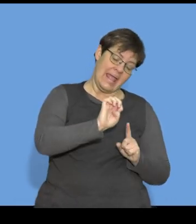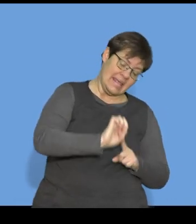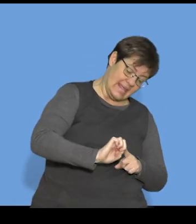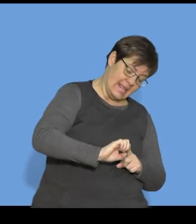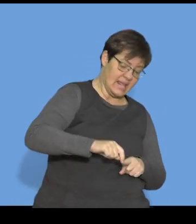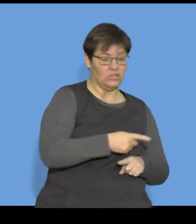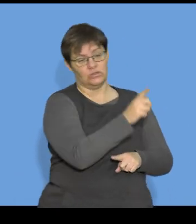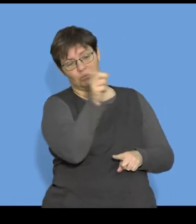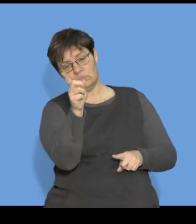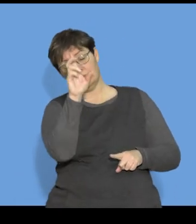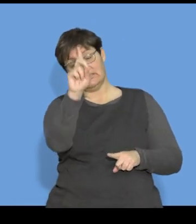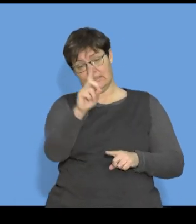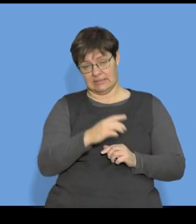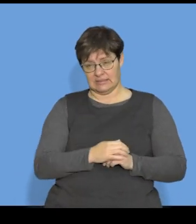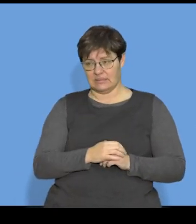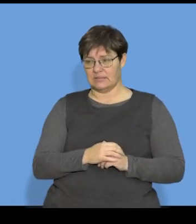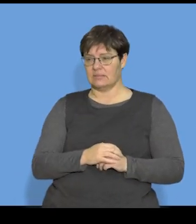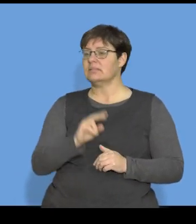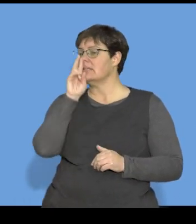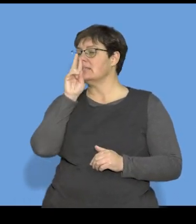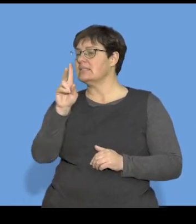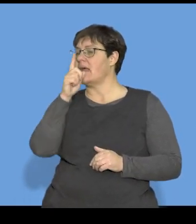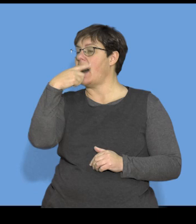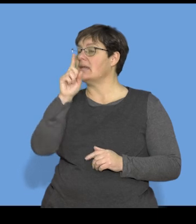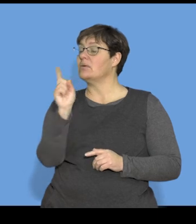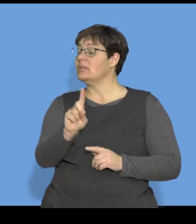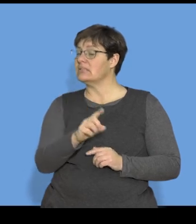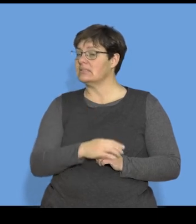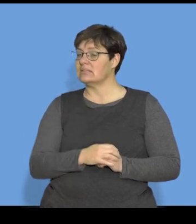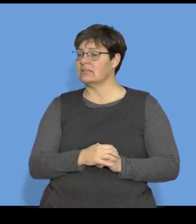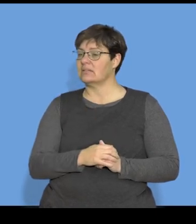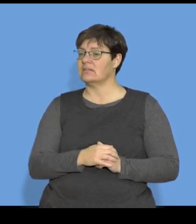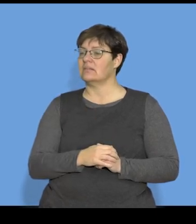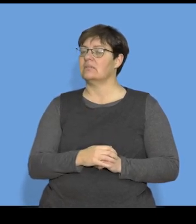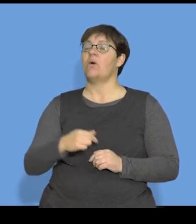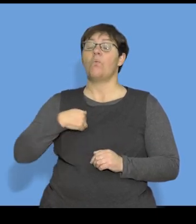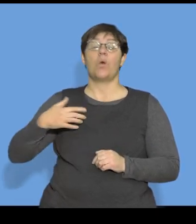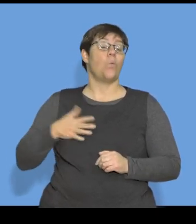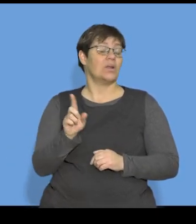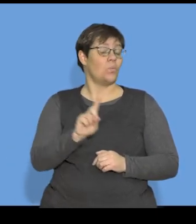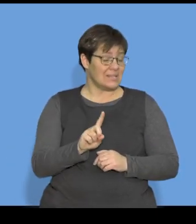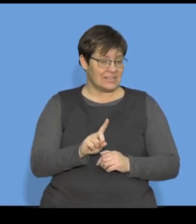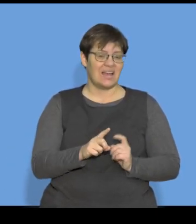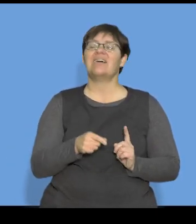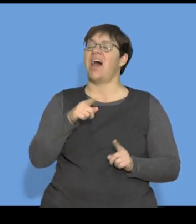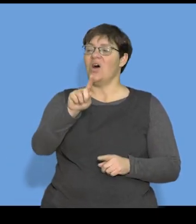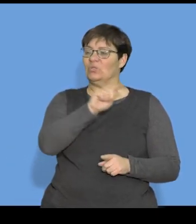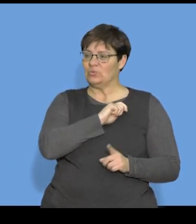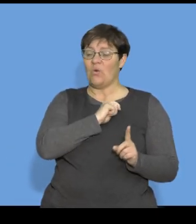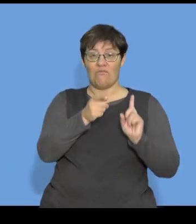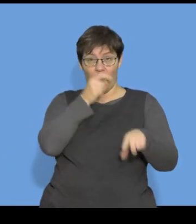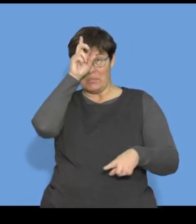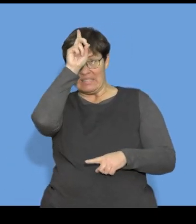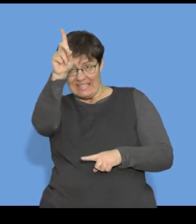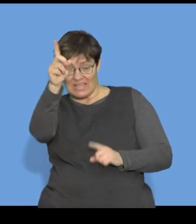E to D. Let's see the correct answer. The correct answer will be